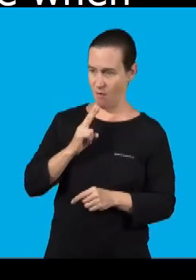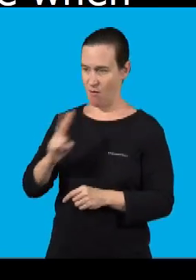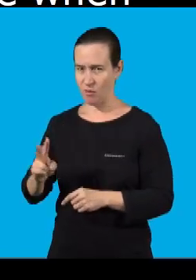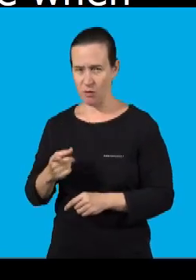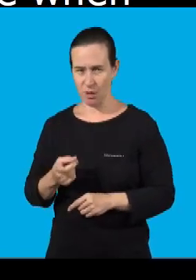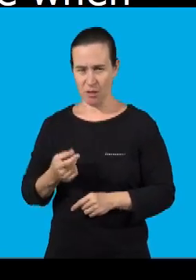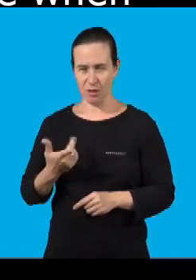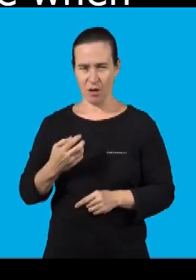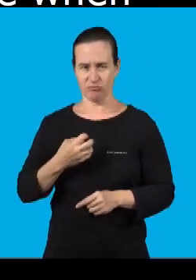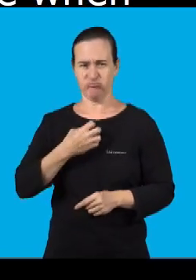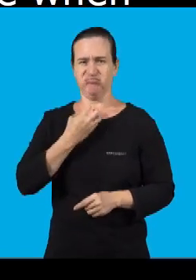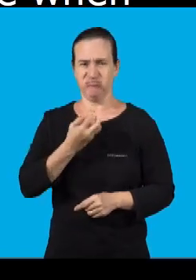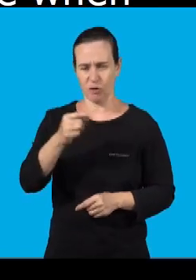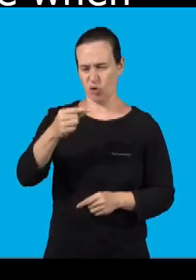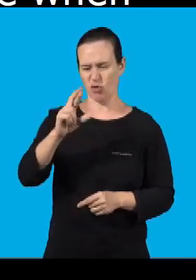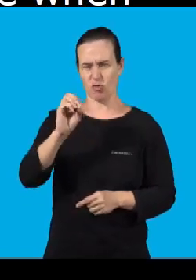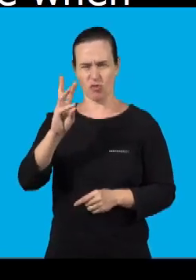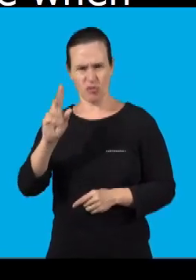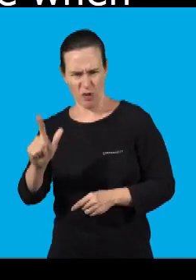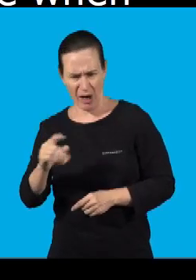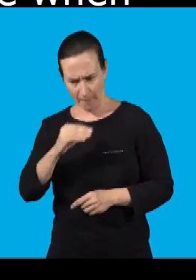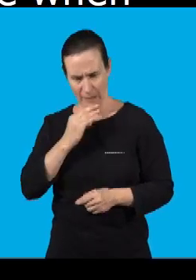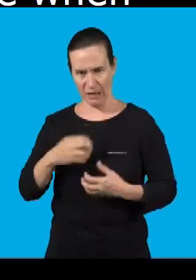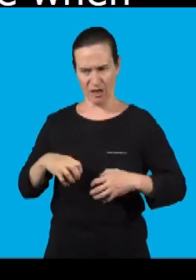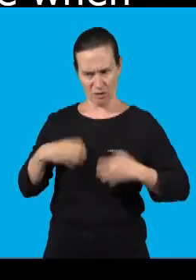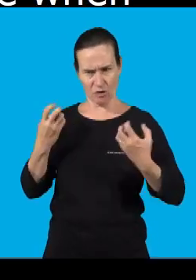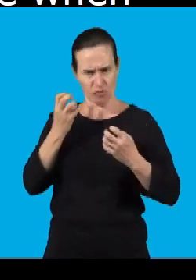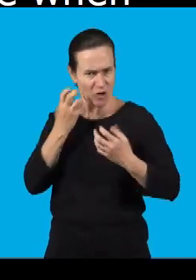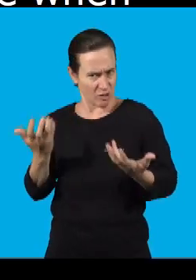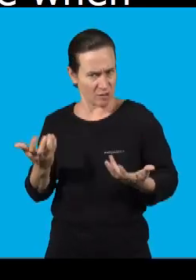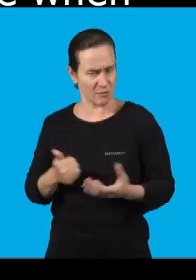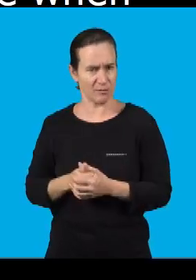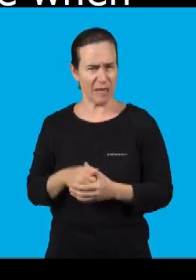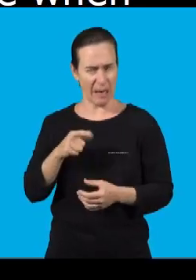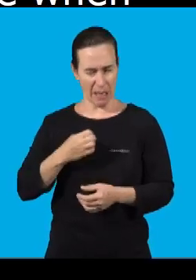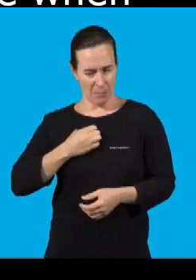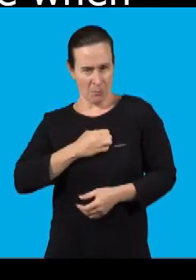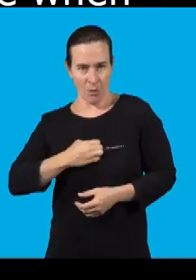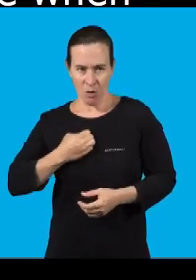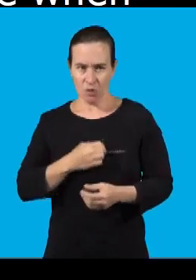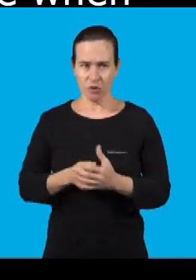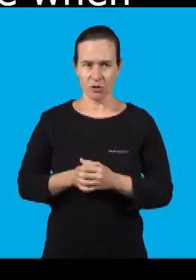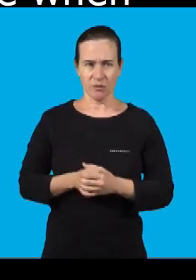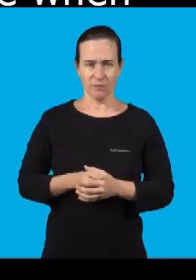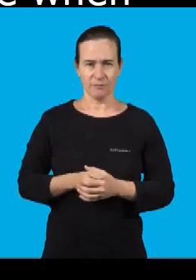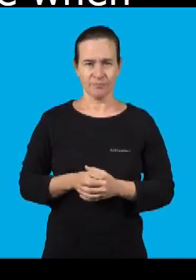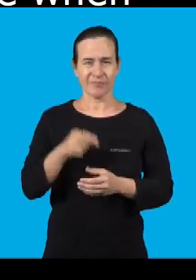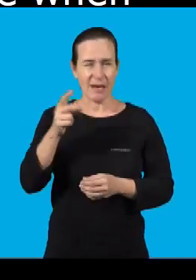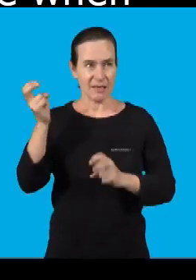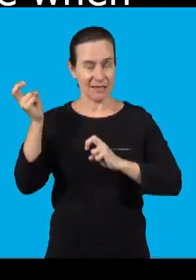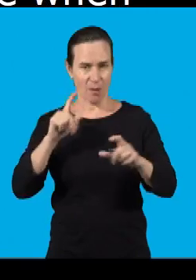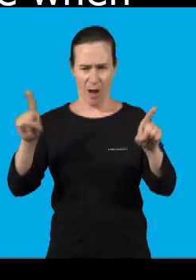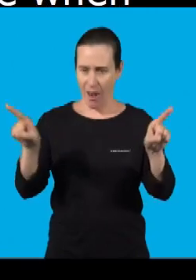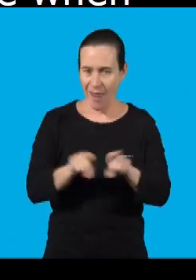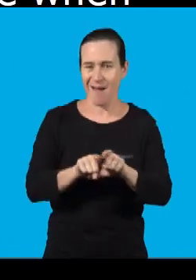growled. So if your voice is growling, there's some kind of anger there, all right? Look at the emotion coming through. And if it's sounding like